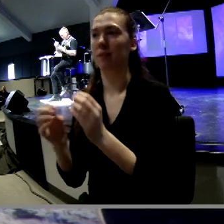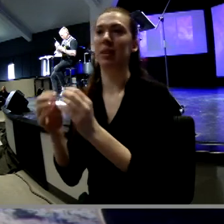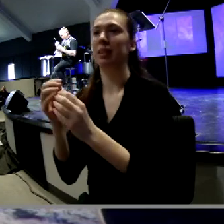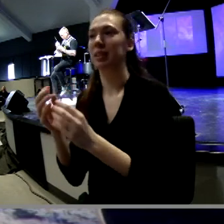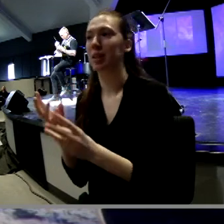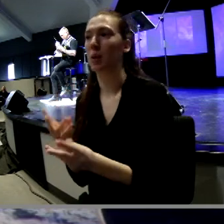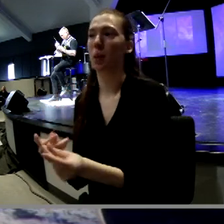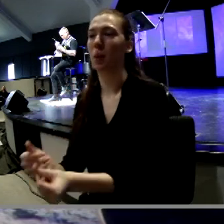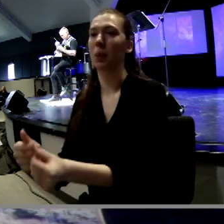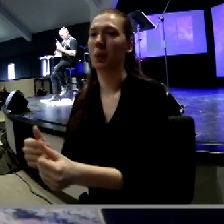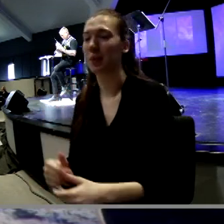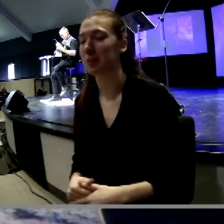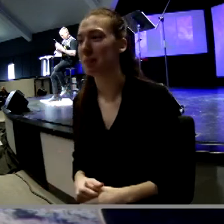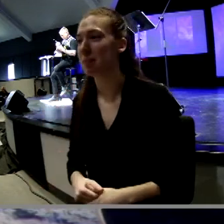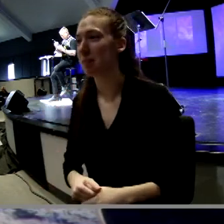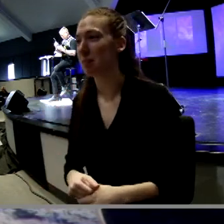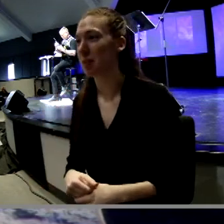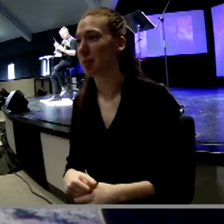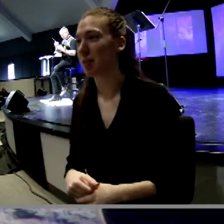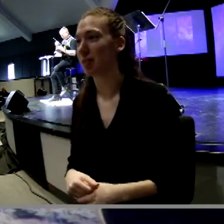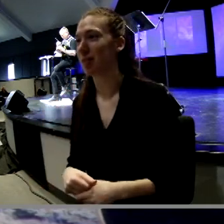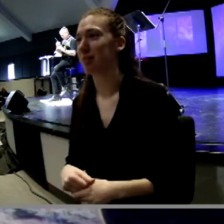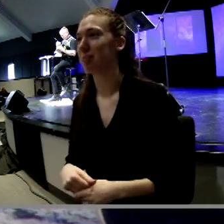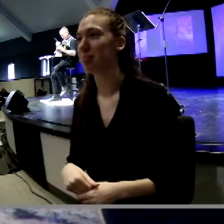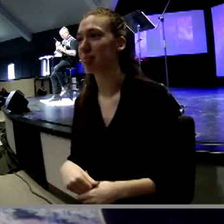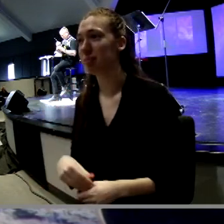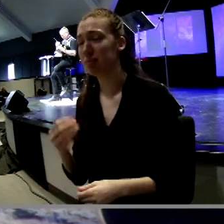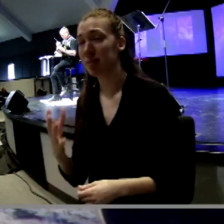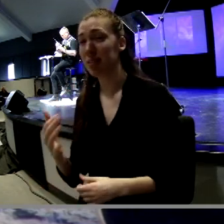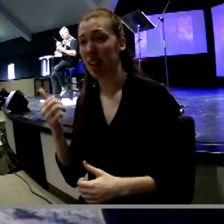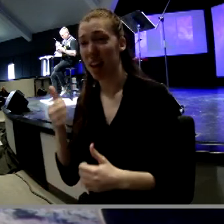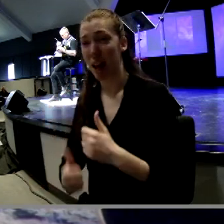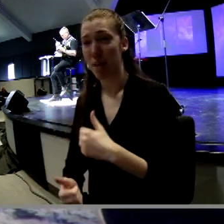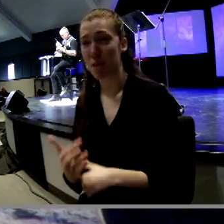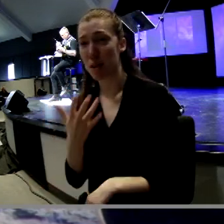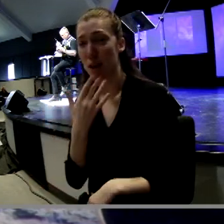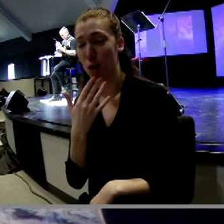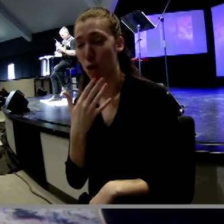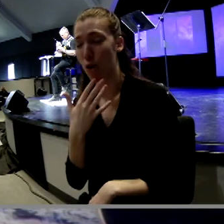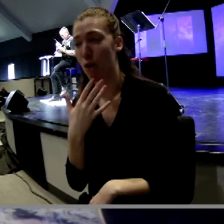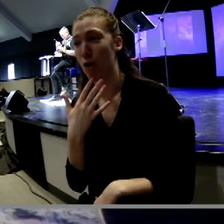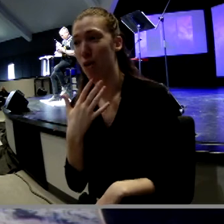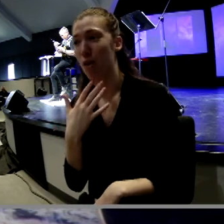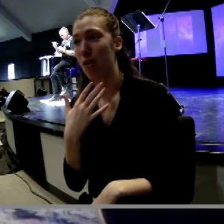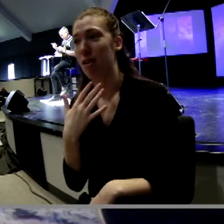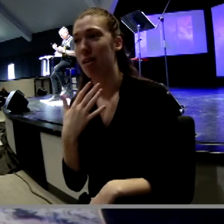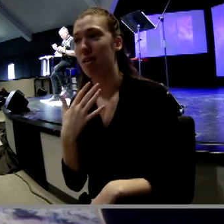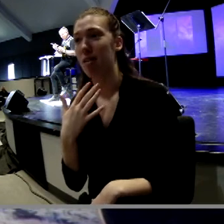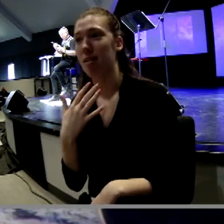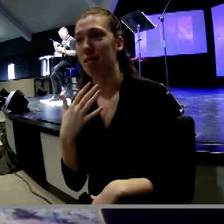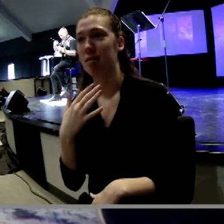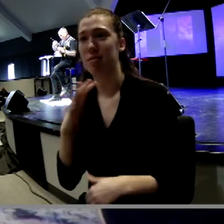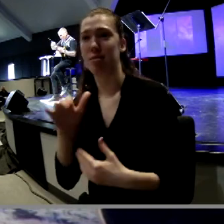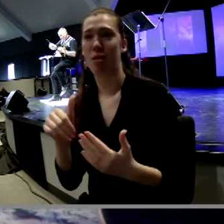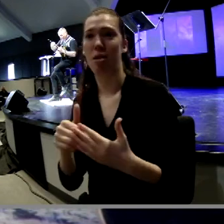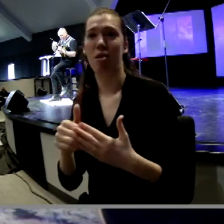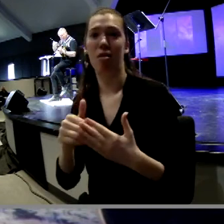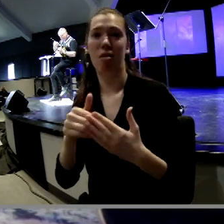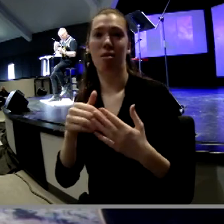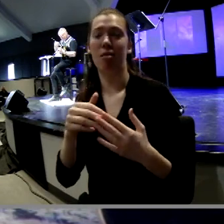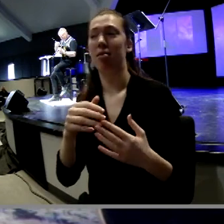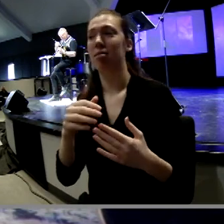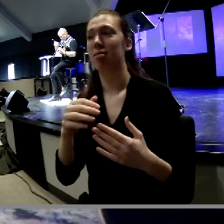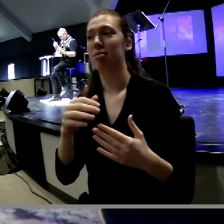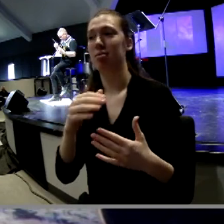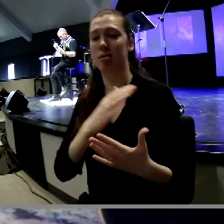But I'm telling you, you can make every color in the beautiful spectrum